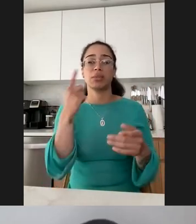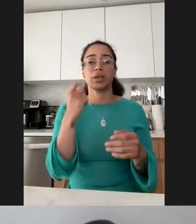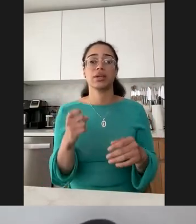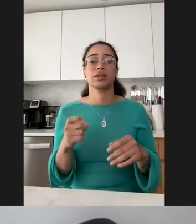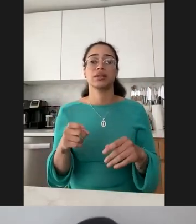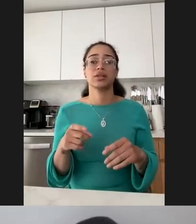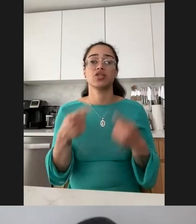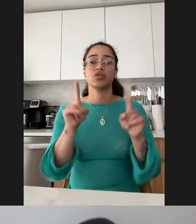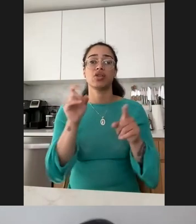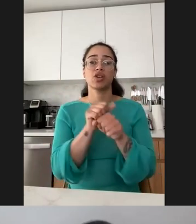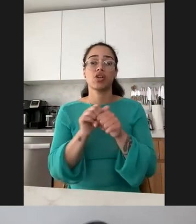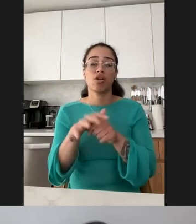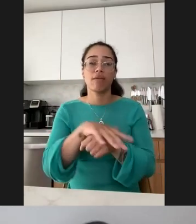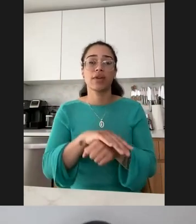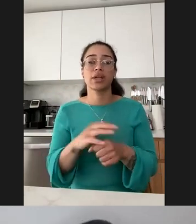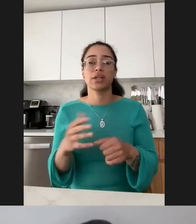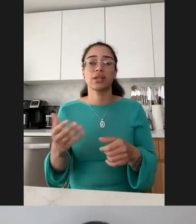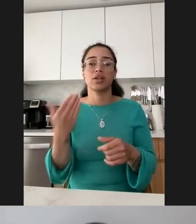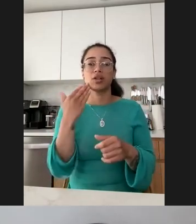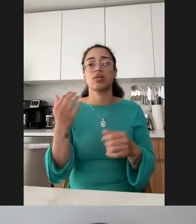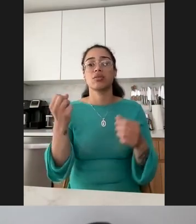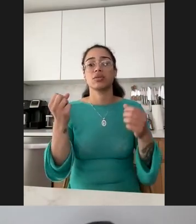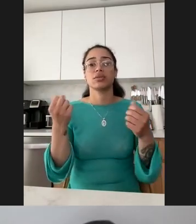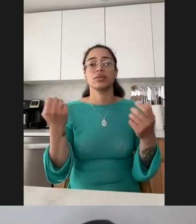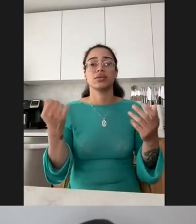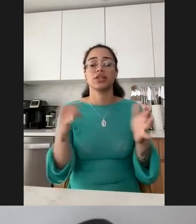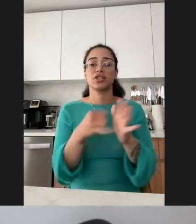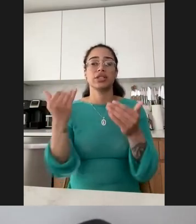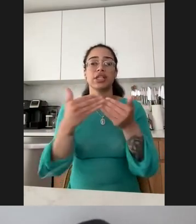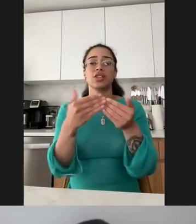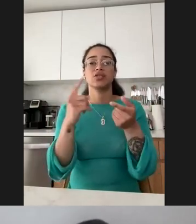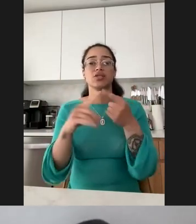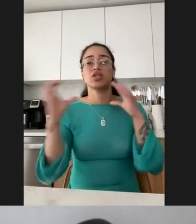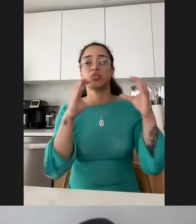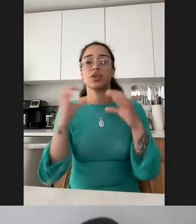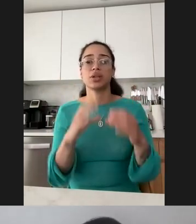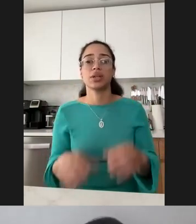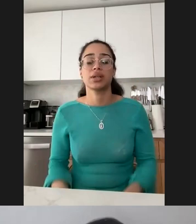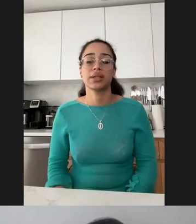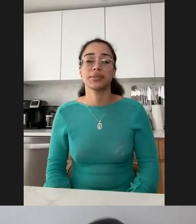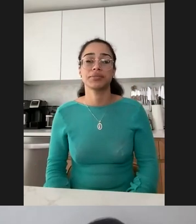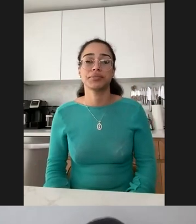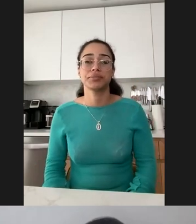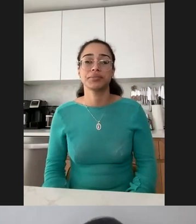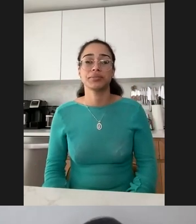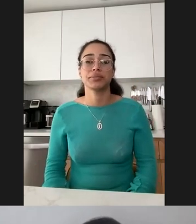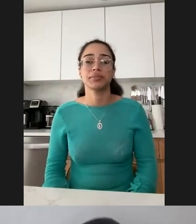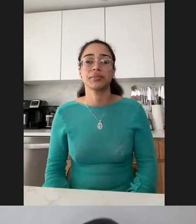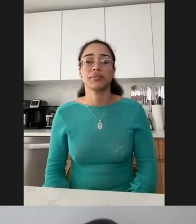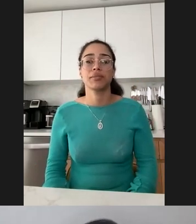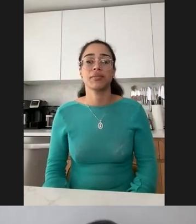COVID, those, and then, what we do, we have a small group, we have an individual, we went to the house to teach